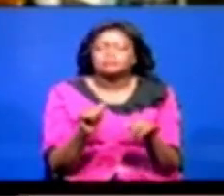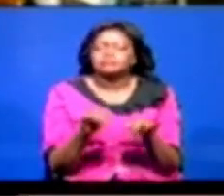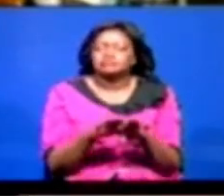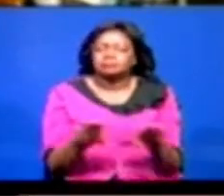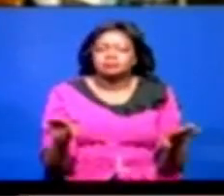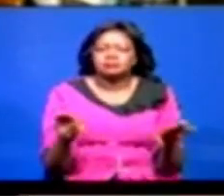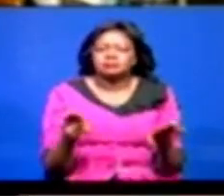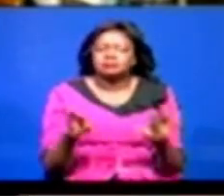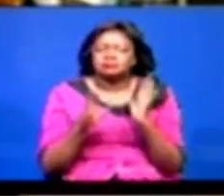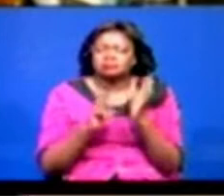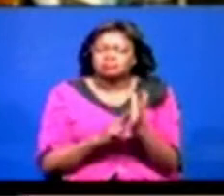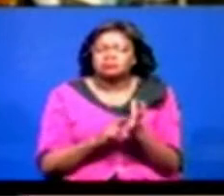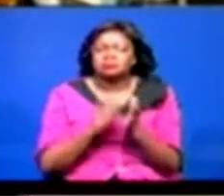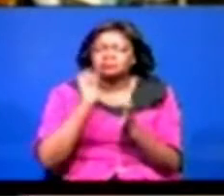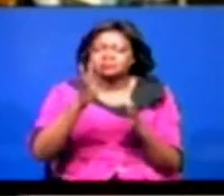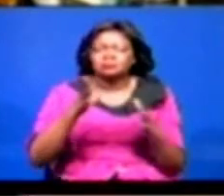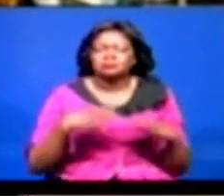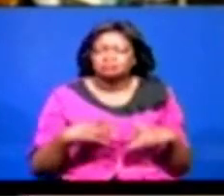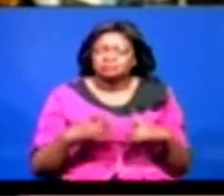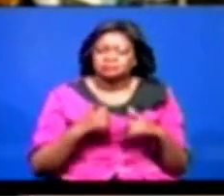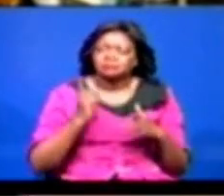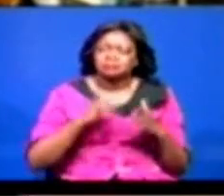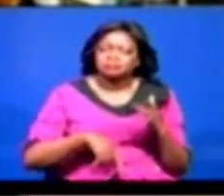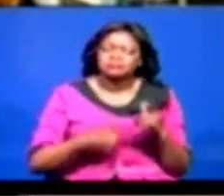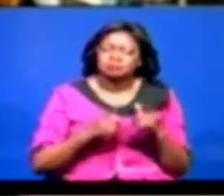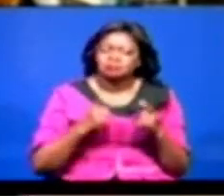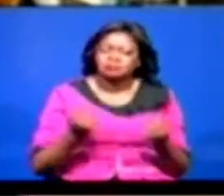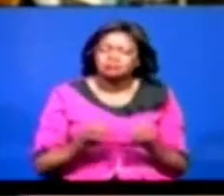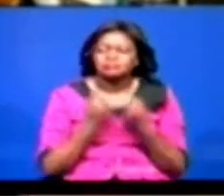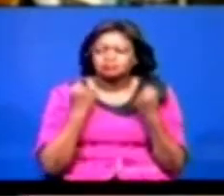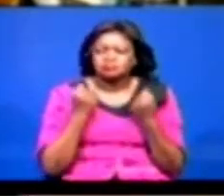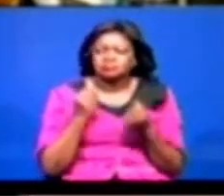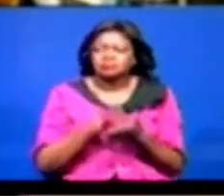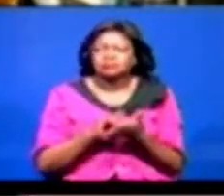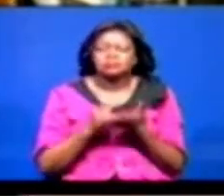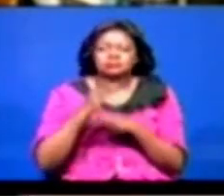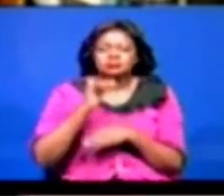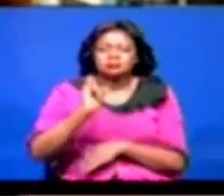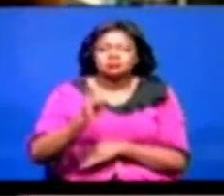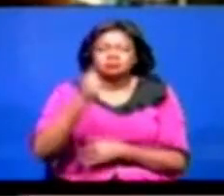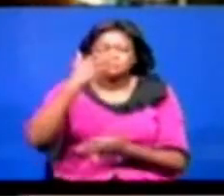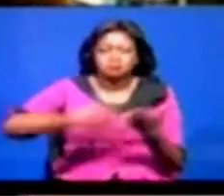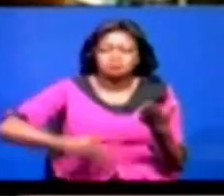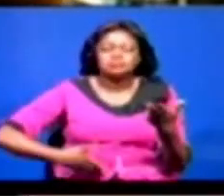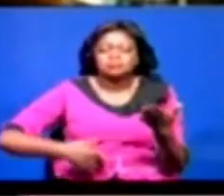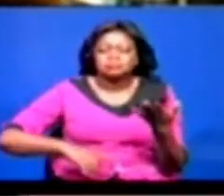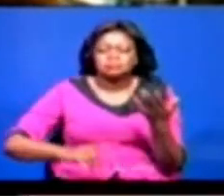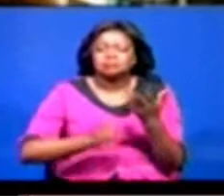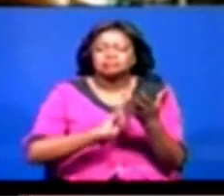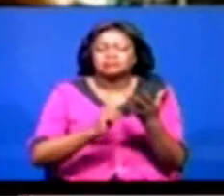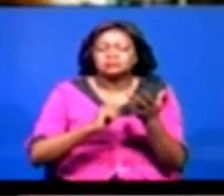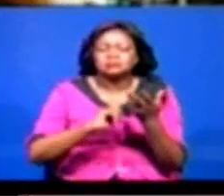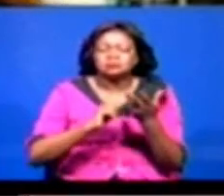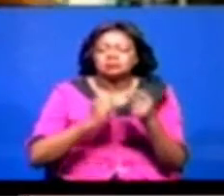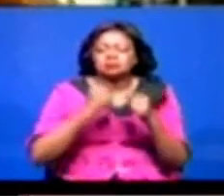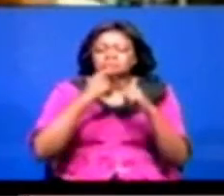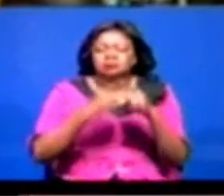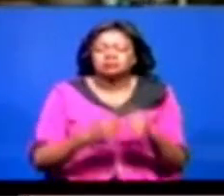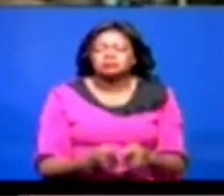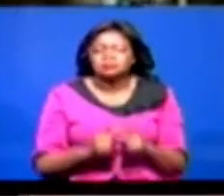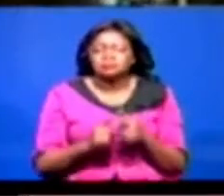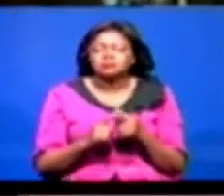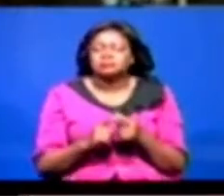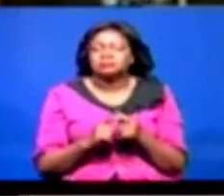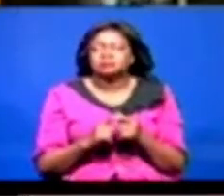people. What then happens is that after that form has been tabulated, it is captured